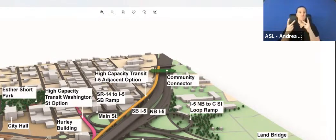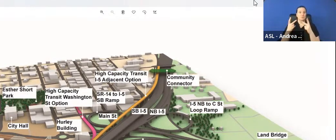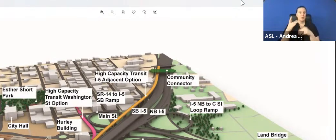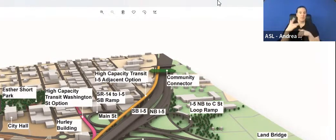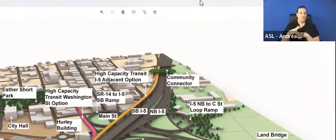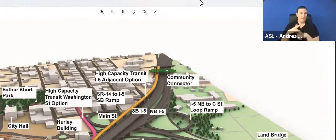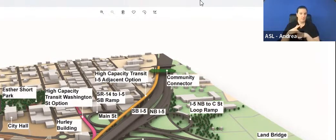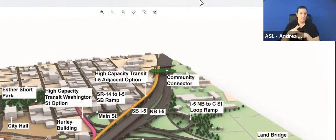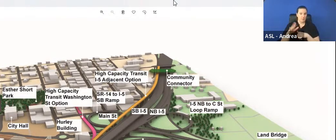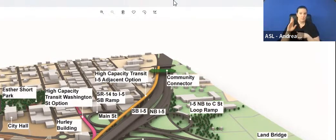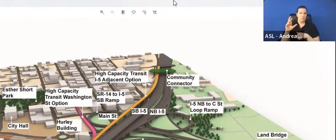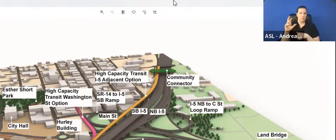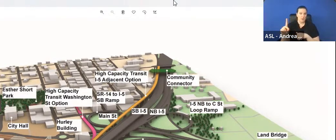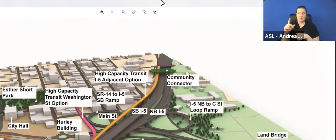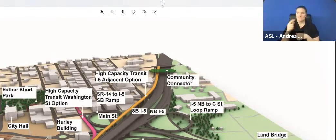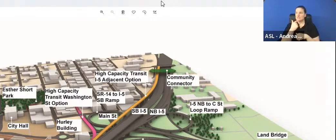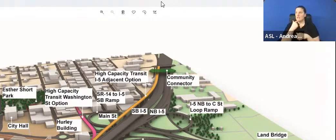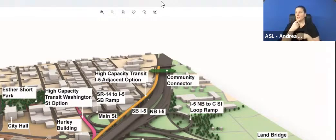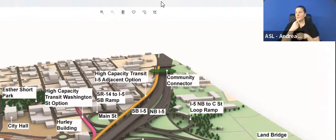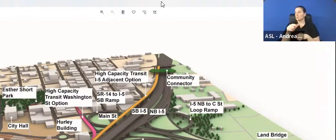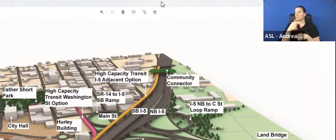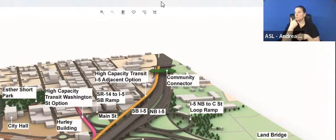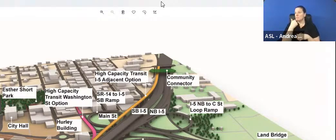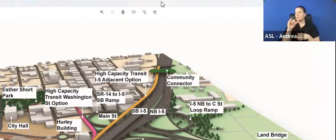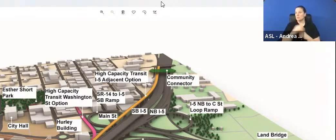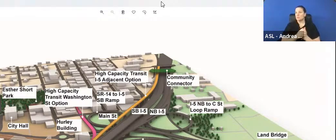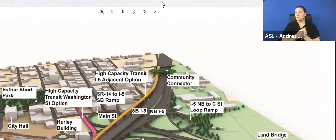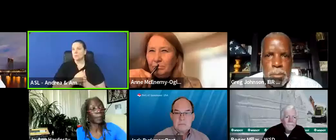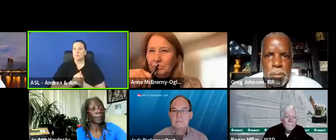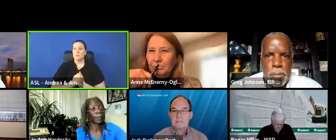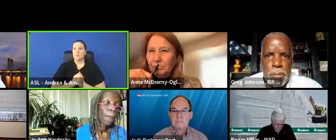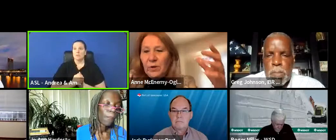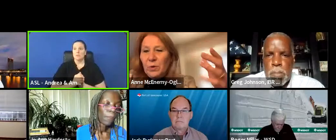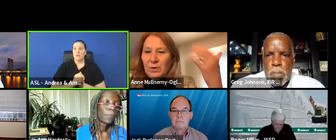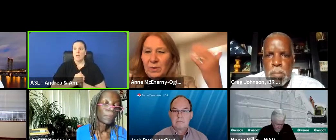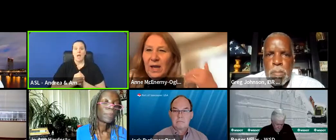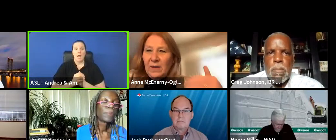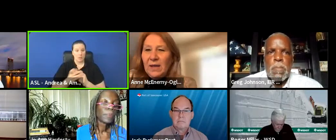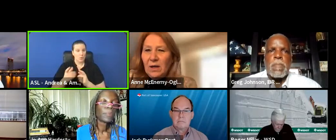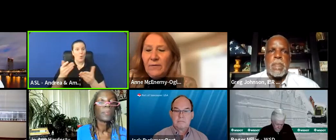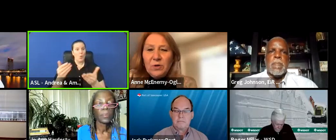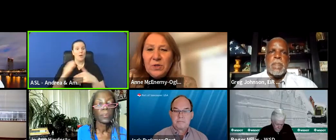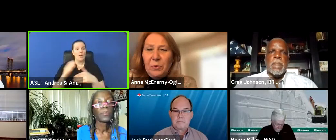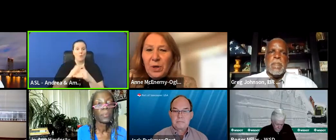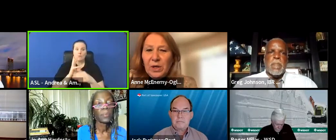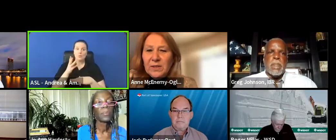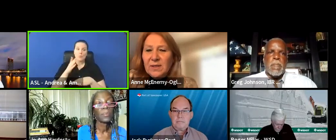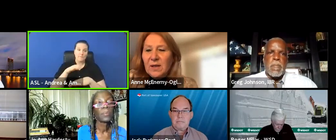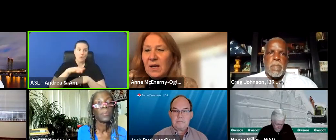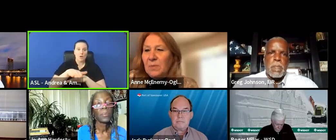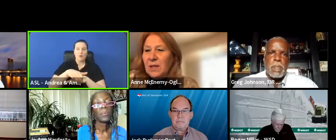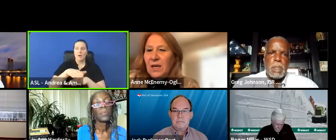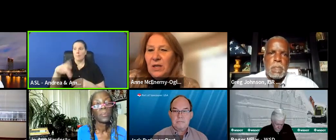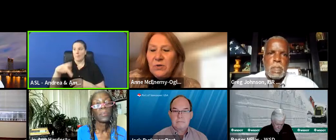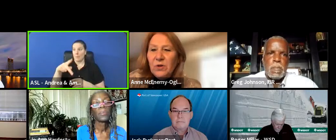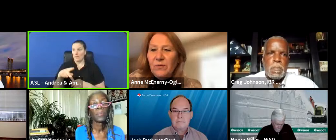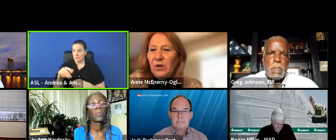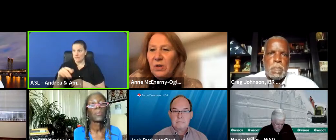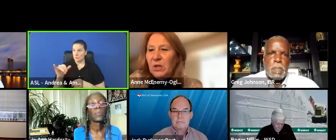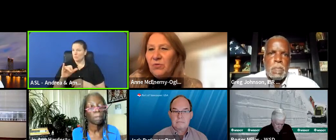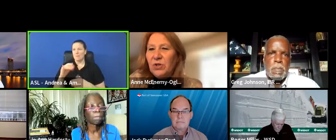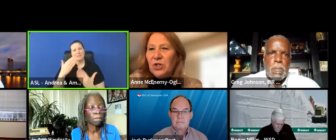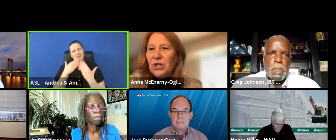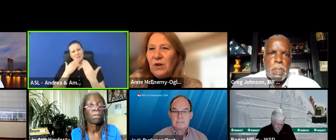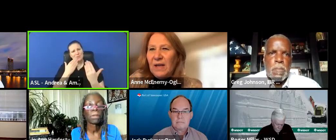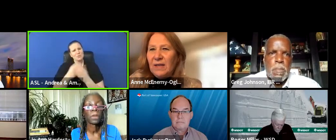as Brad said, and as you said, actually going over the river, and then of course the Portland side. But thank you so